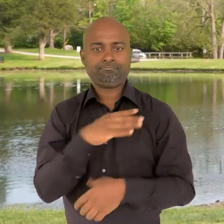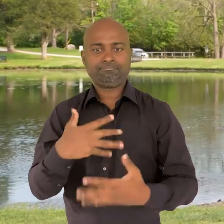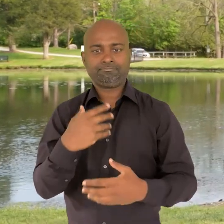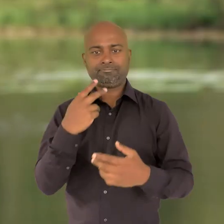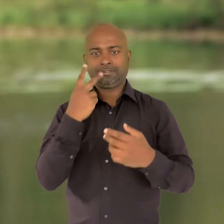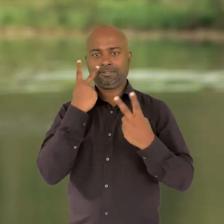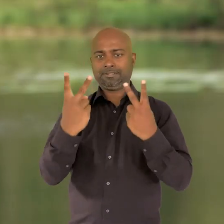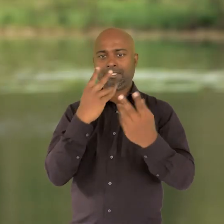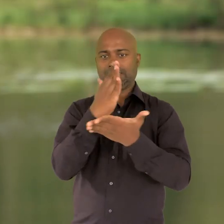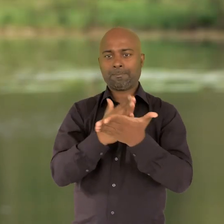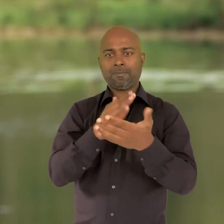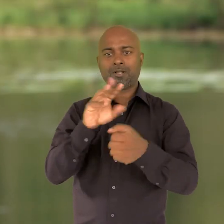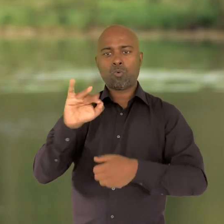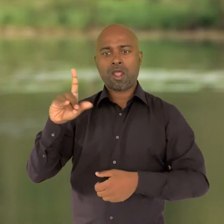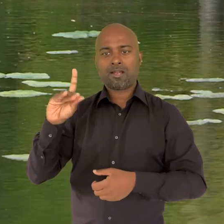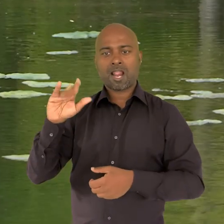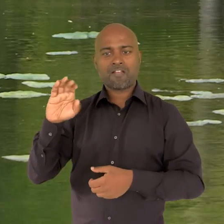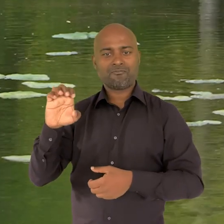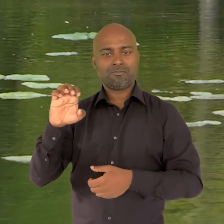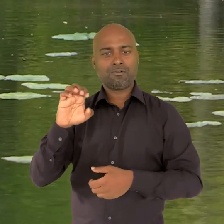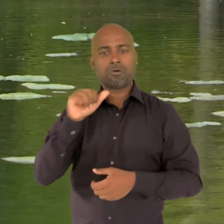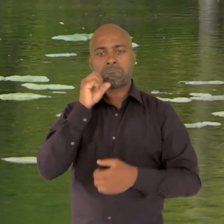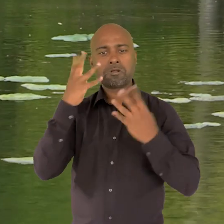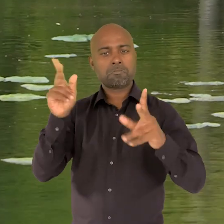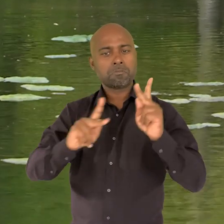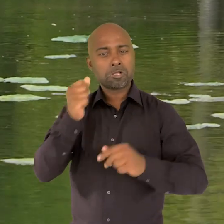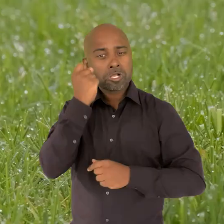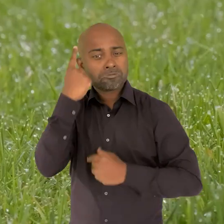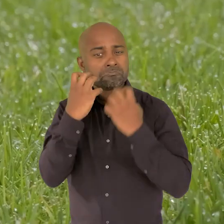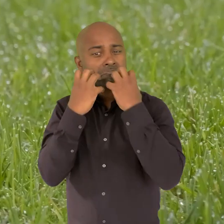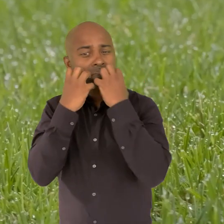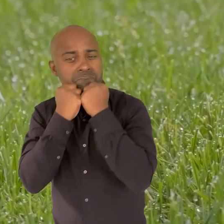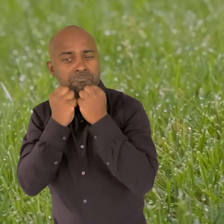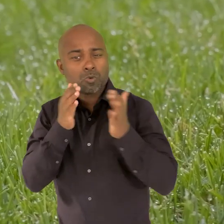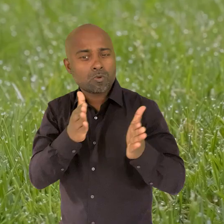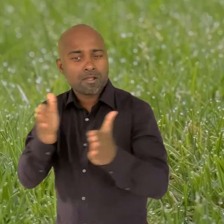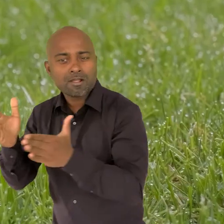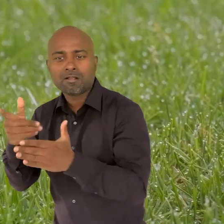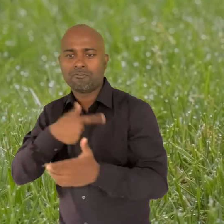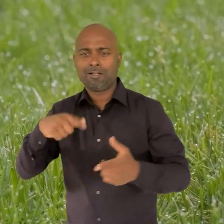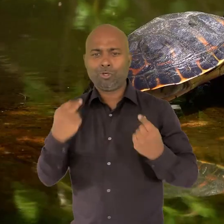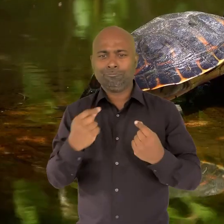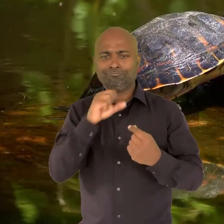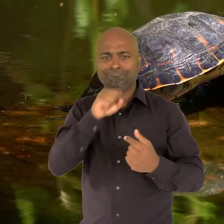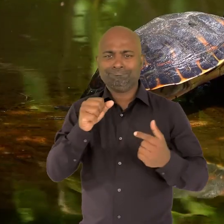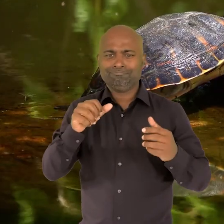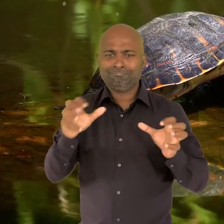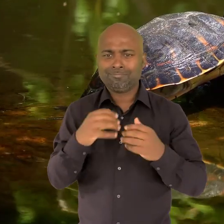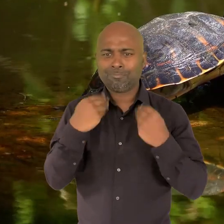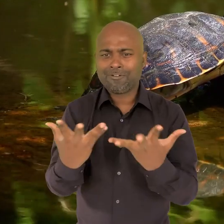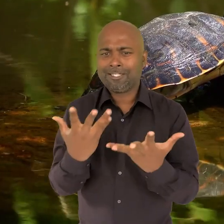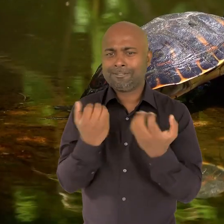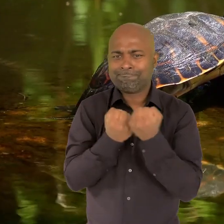It's really cool to get to see some of this wildlife that not many people appreciate in the way that we do, and help it